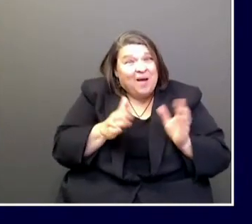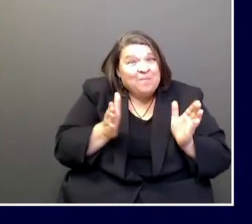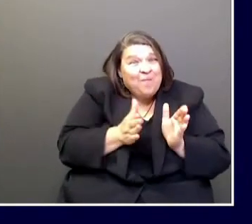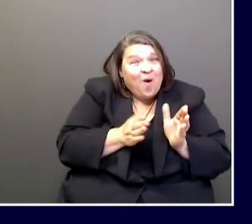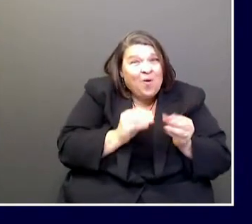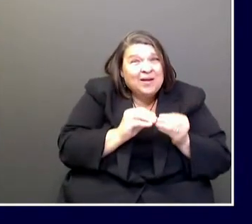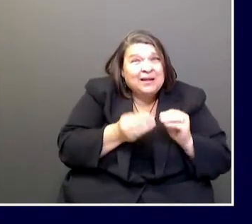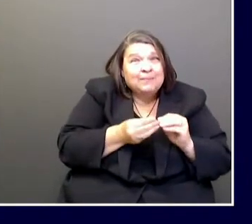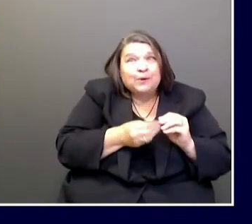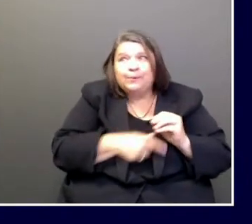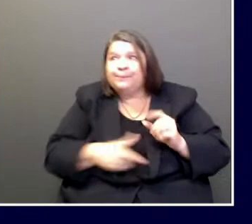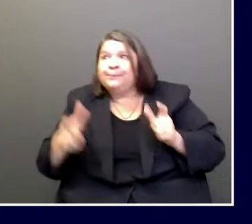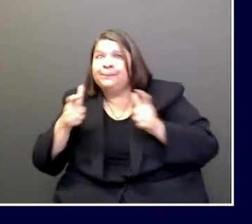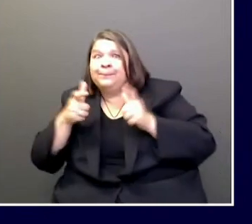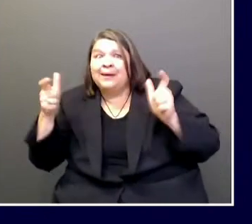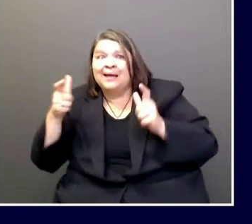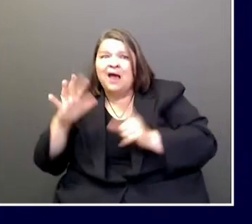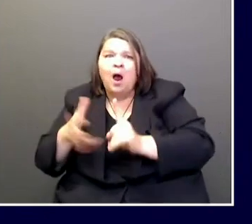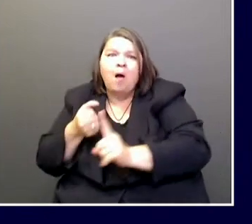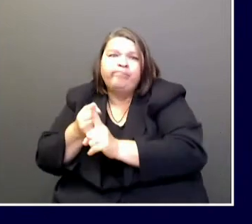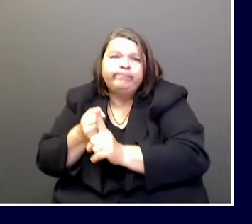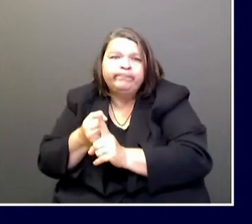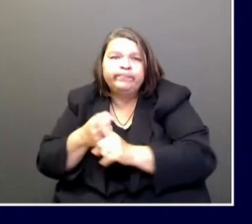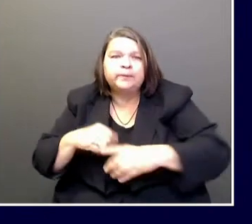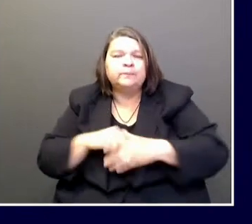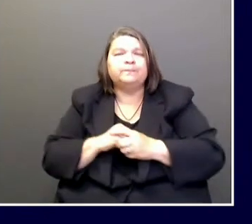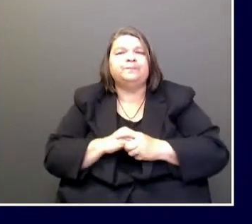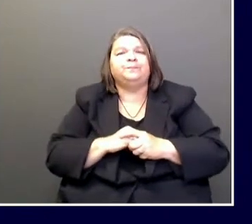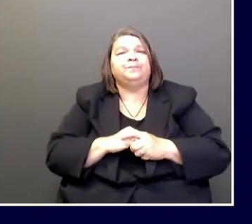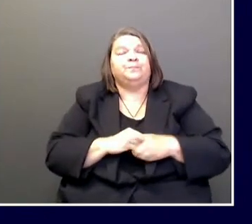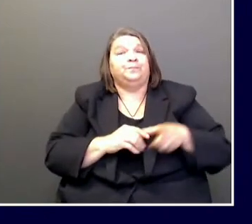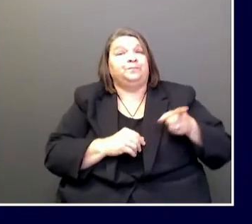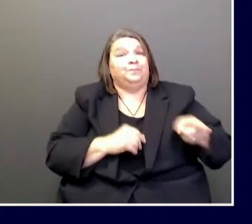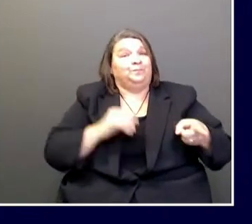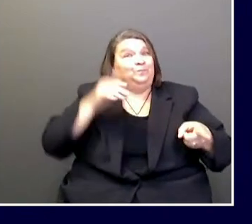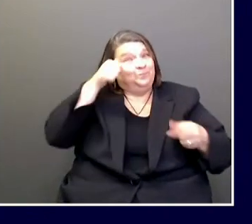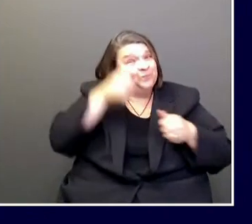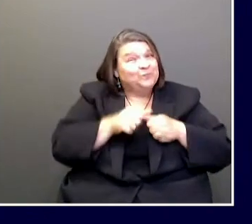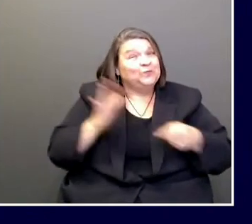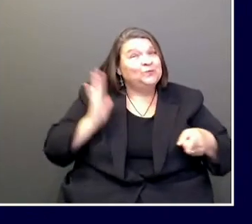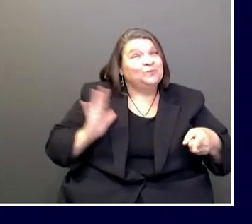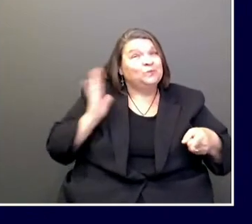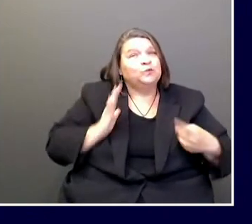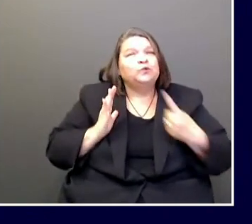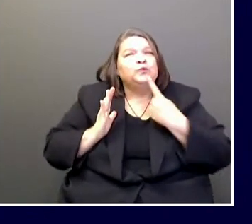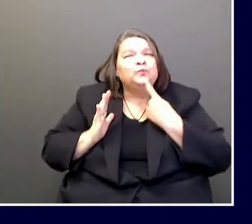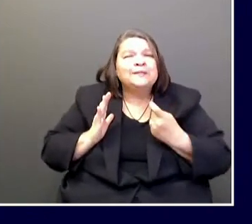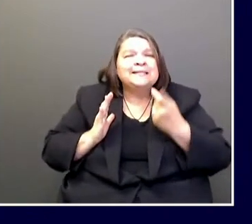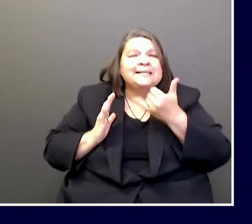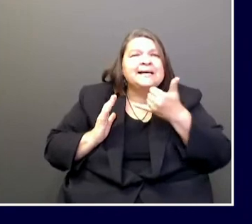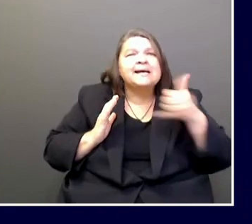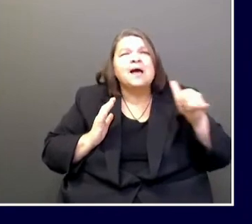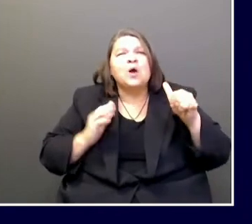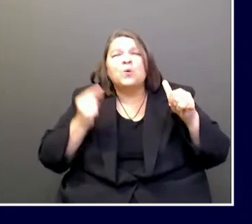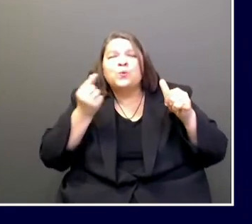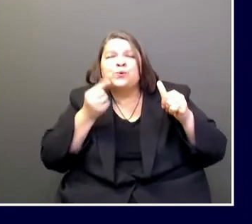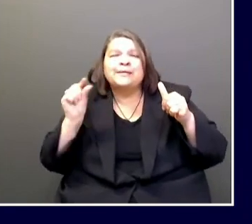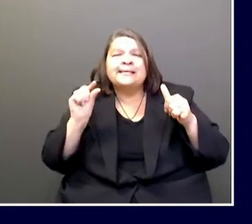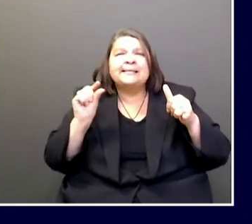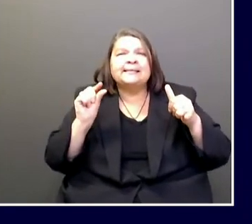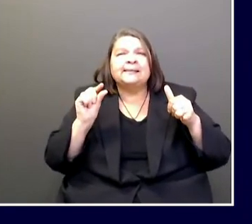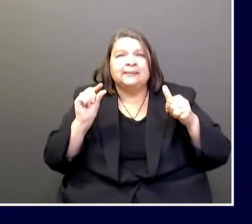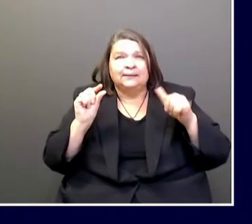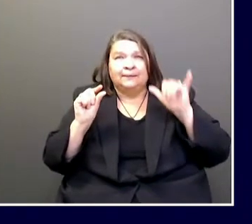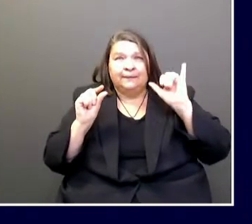want to make sure that those color designations actually match the ground truth of what's going on in those counties. We're keeping an eye on